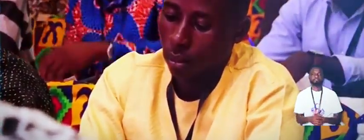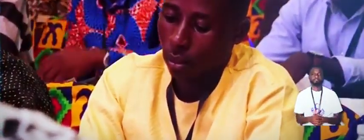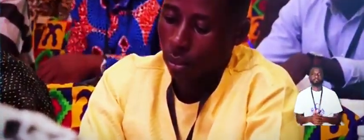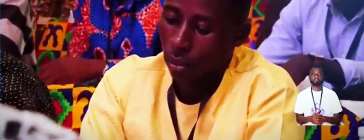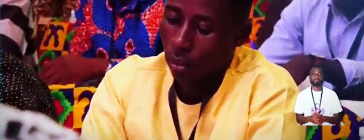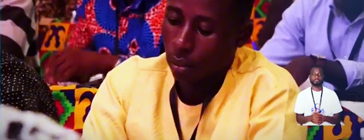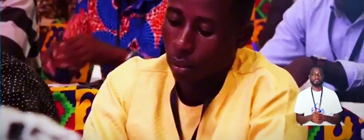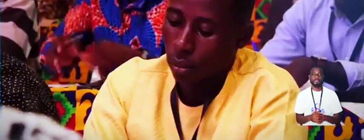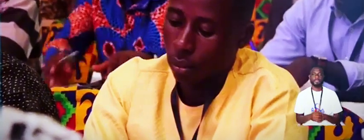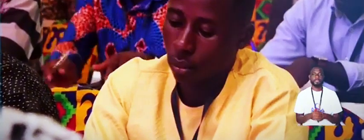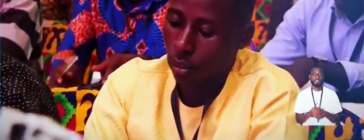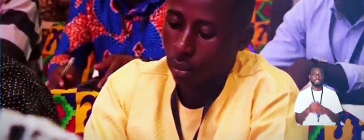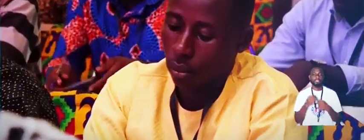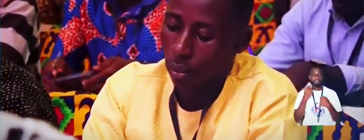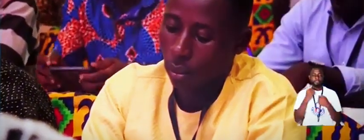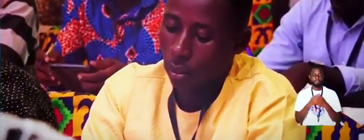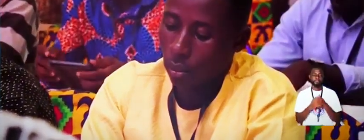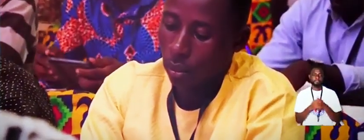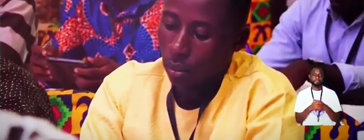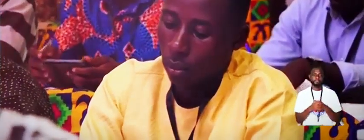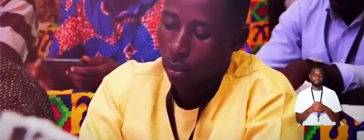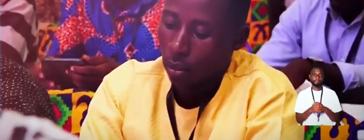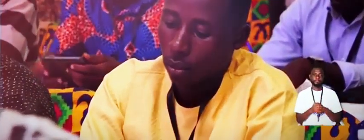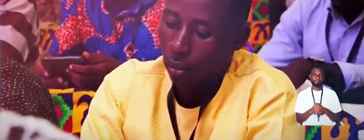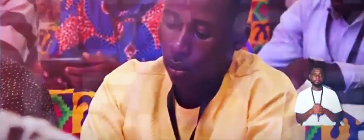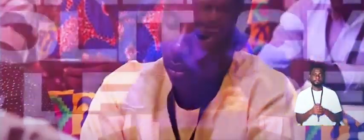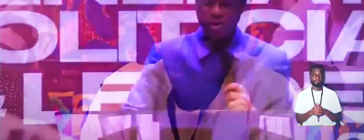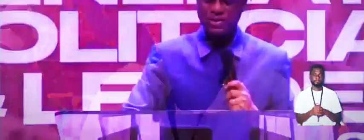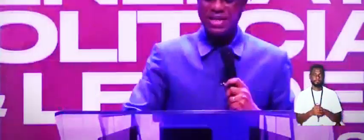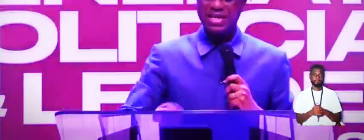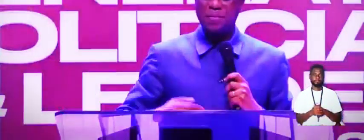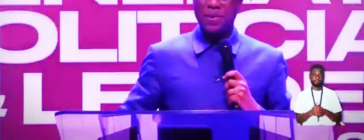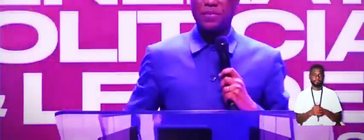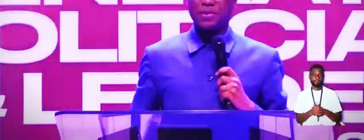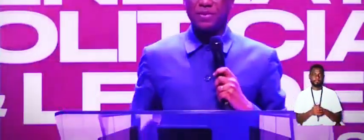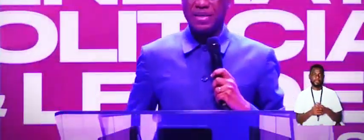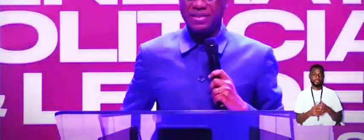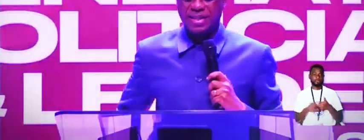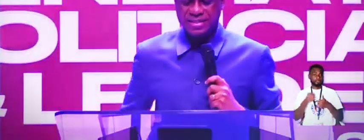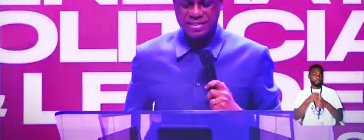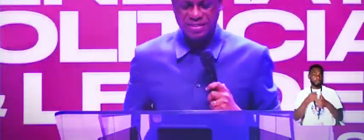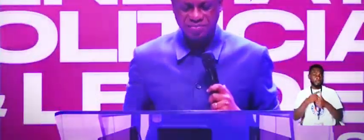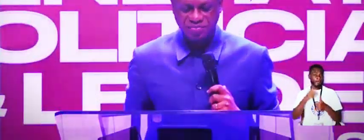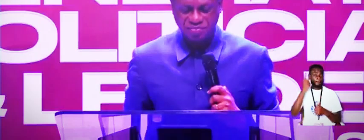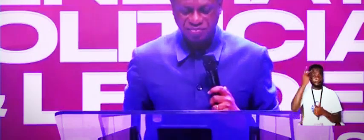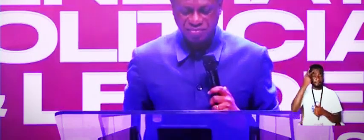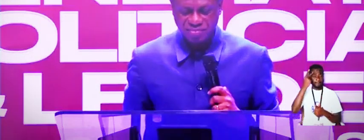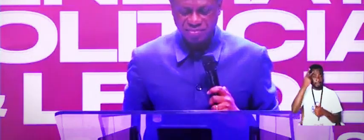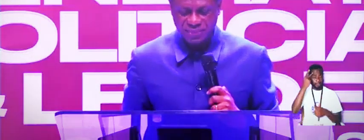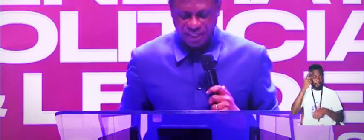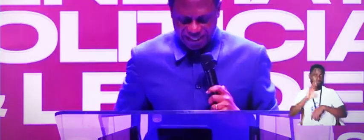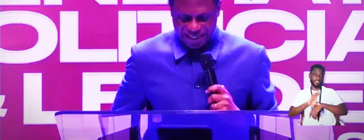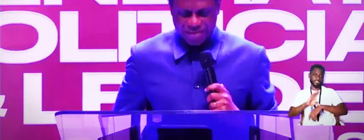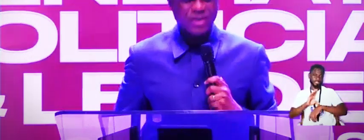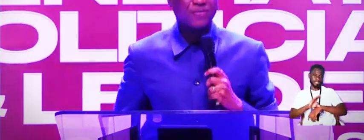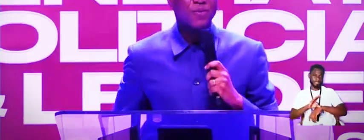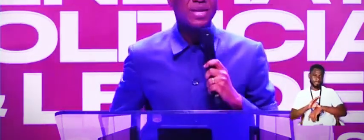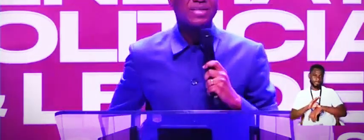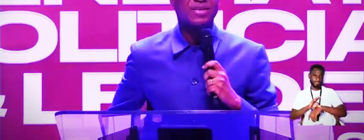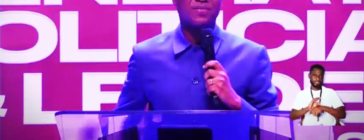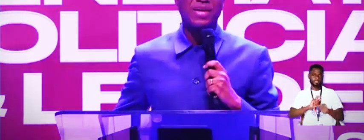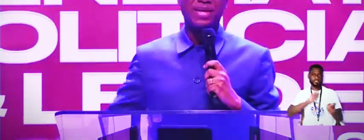thinking about your leadership tomorrow. So I'll take the purpose of the church. Is